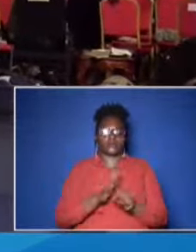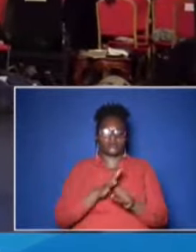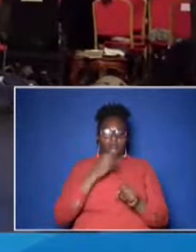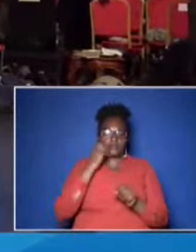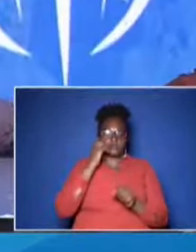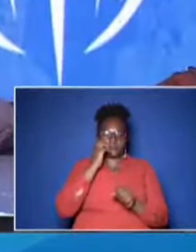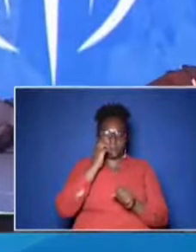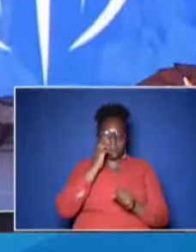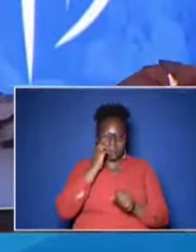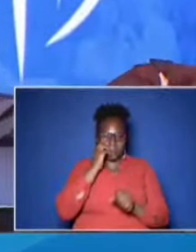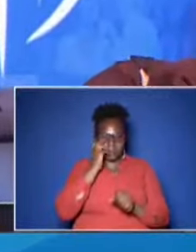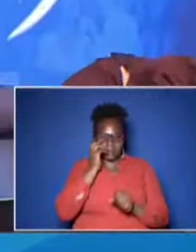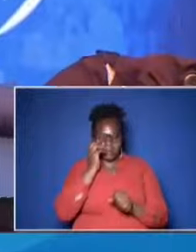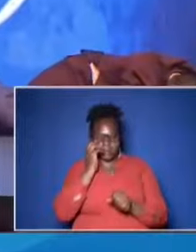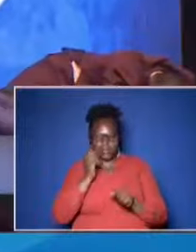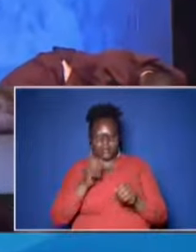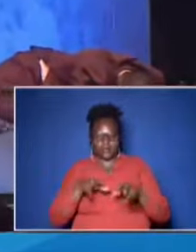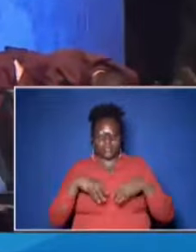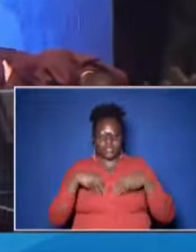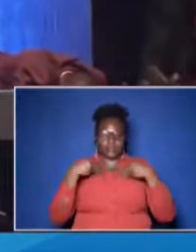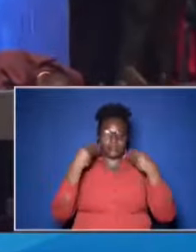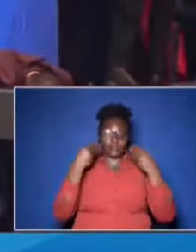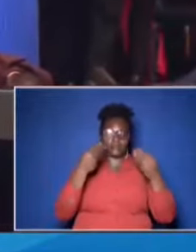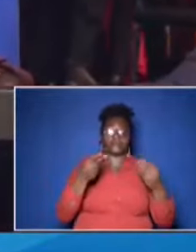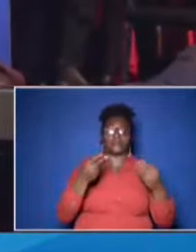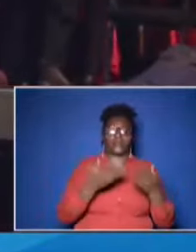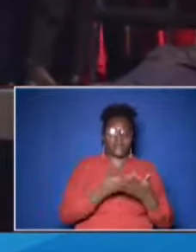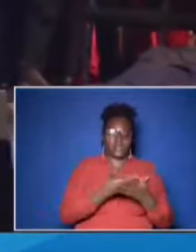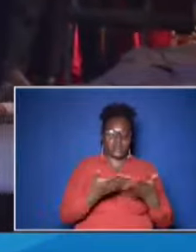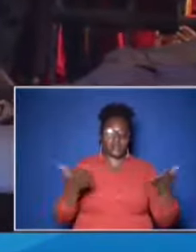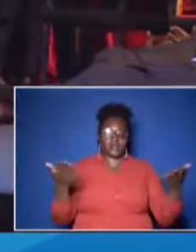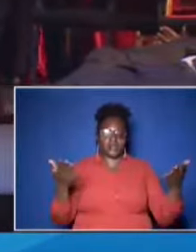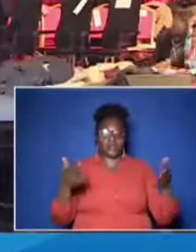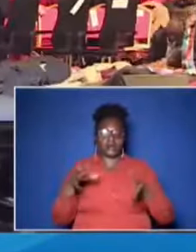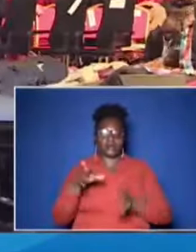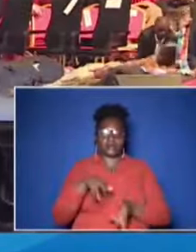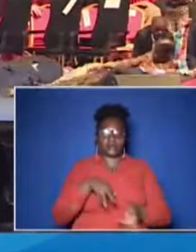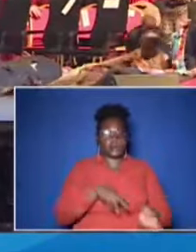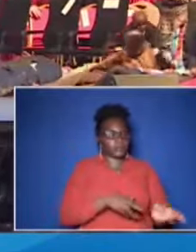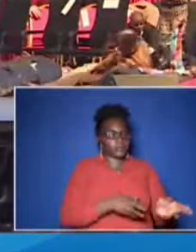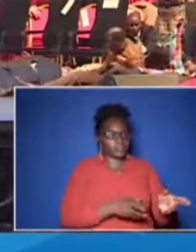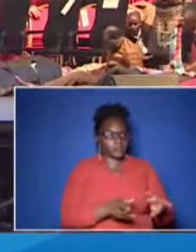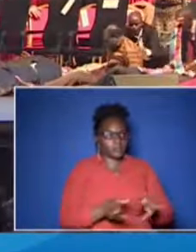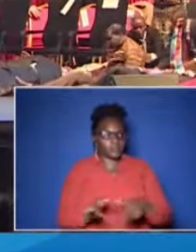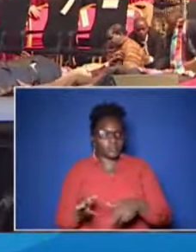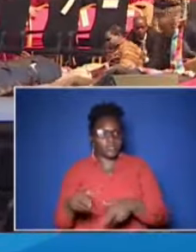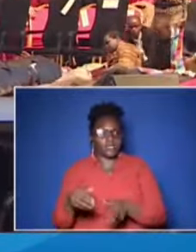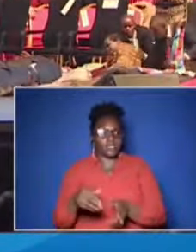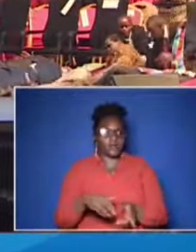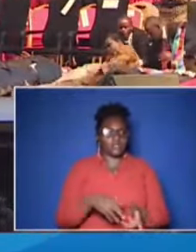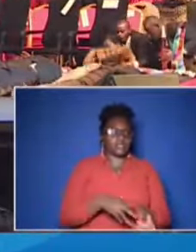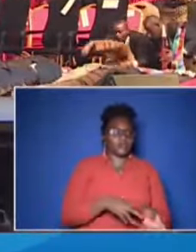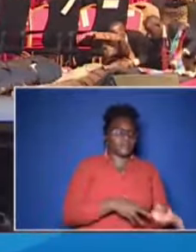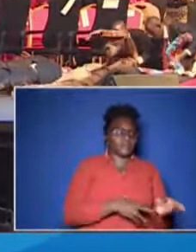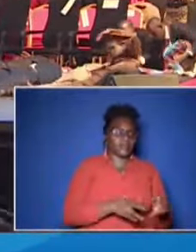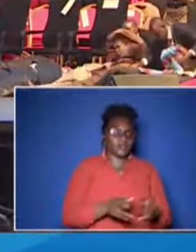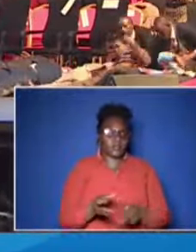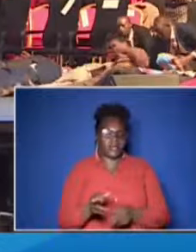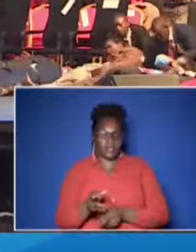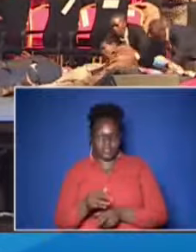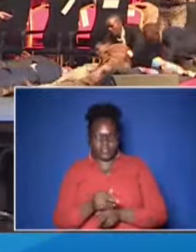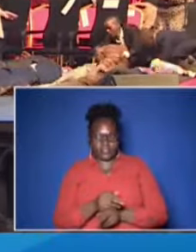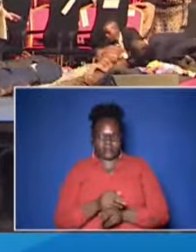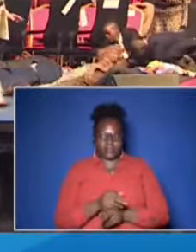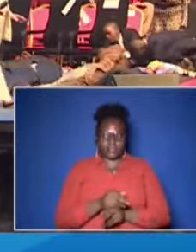B supp BL there is a river there is a